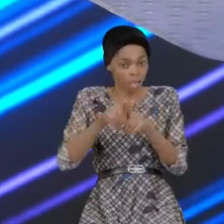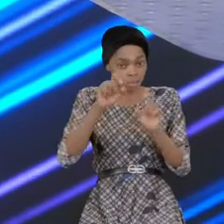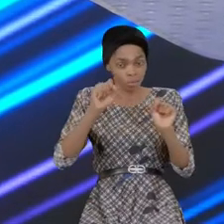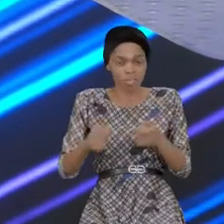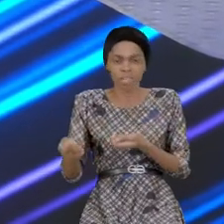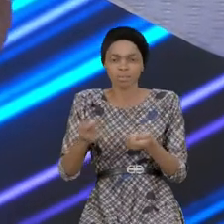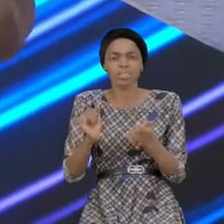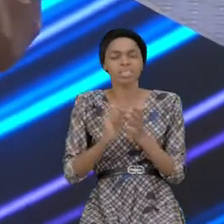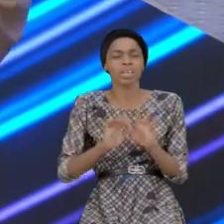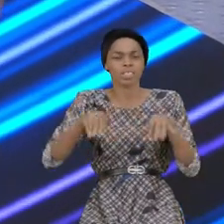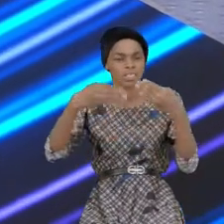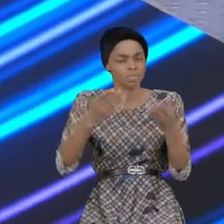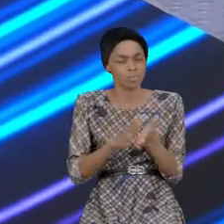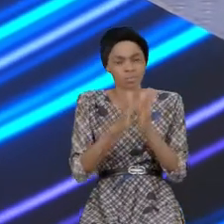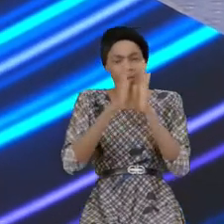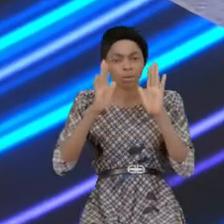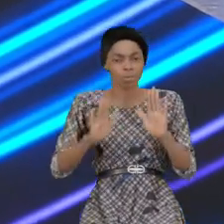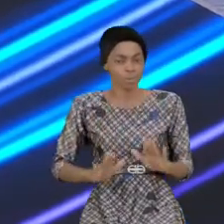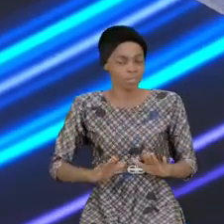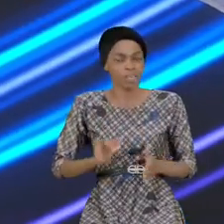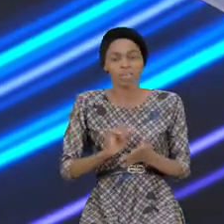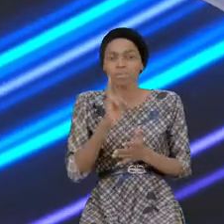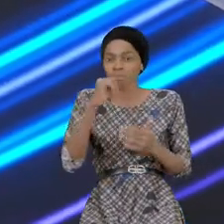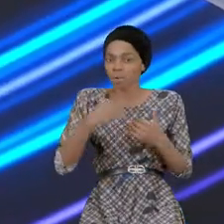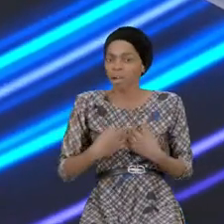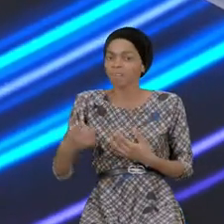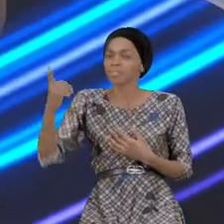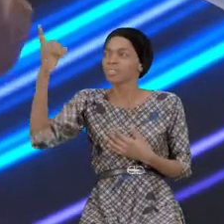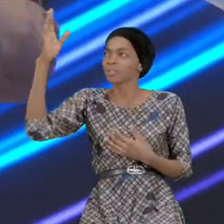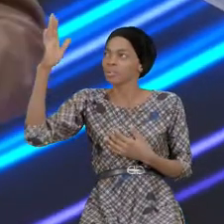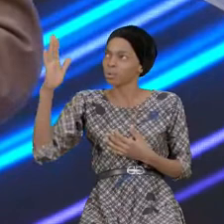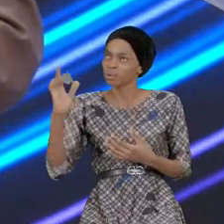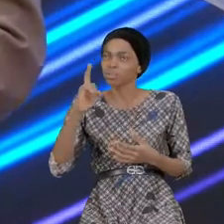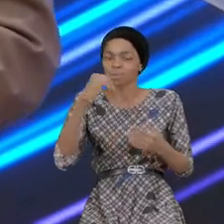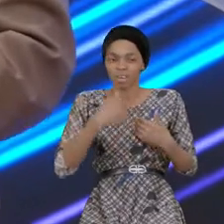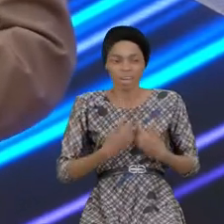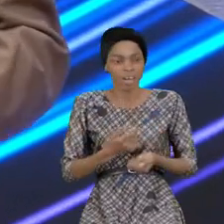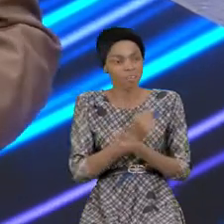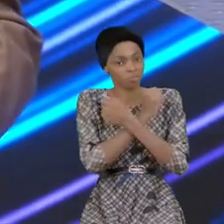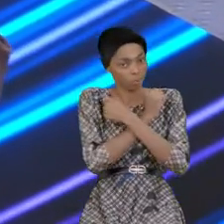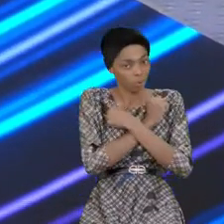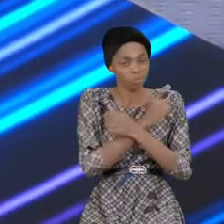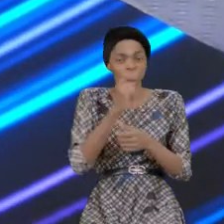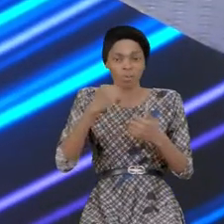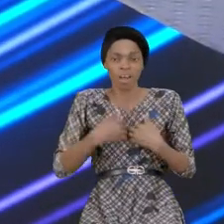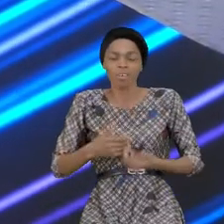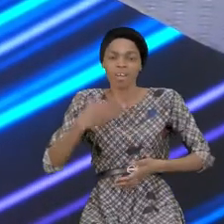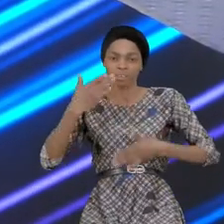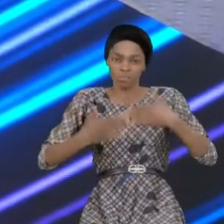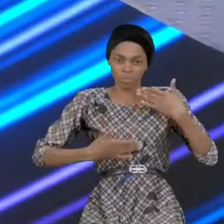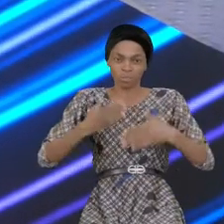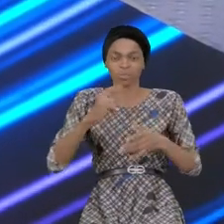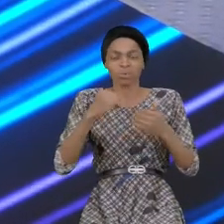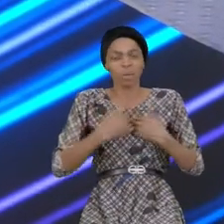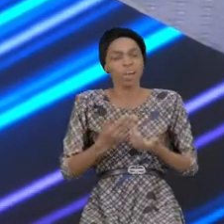you peace. So you have the love, you have the joy, and you have the peace, and you are bearing that fruit